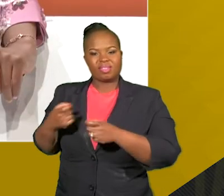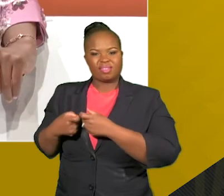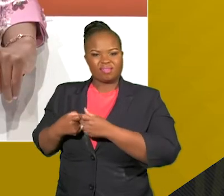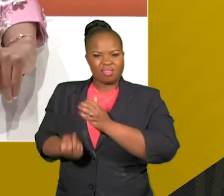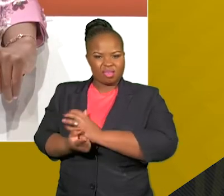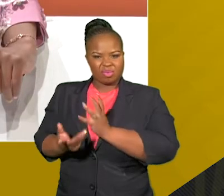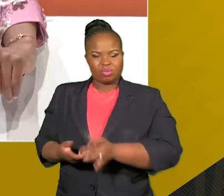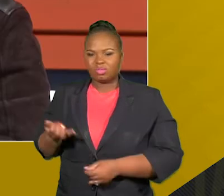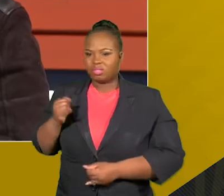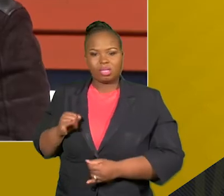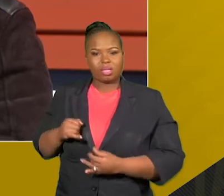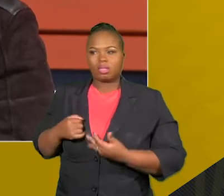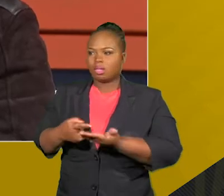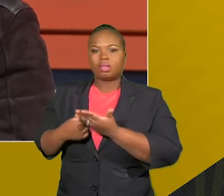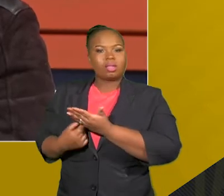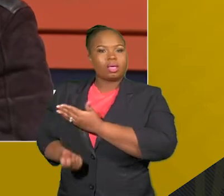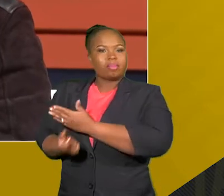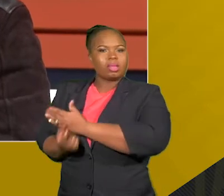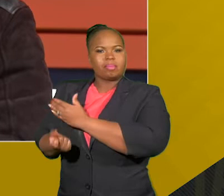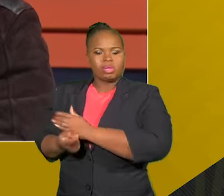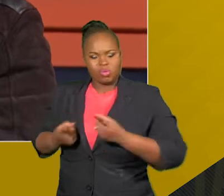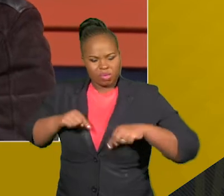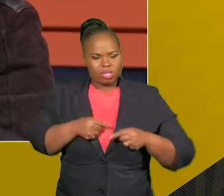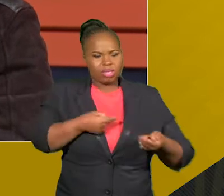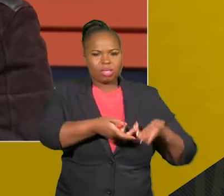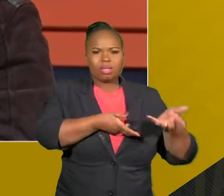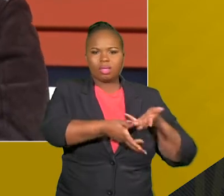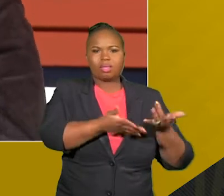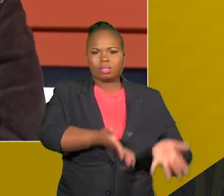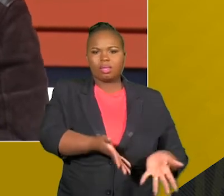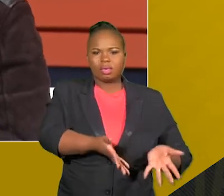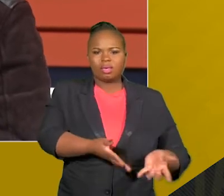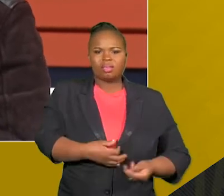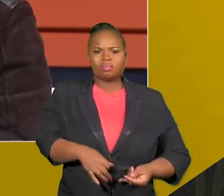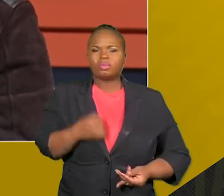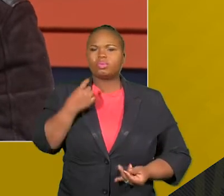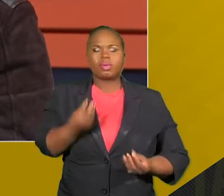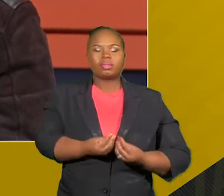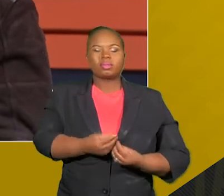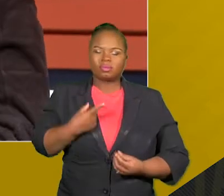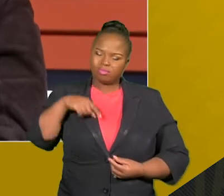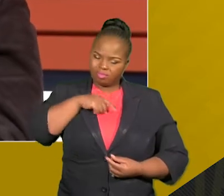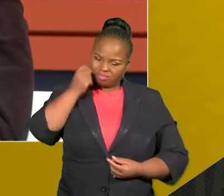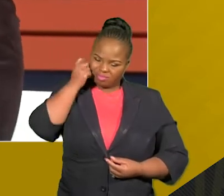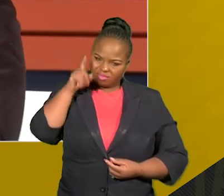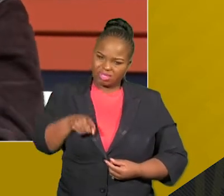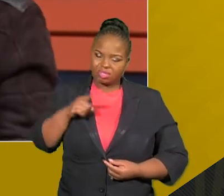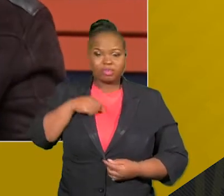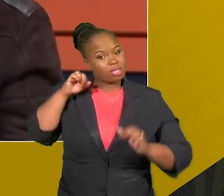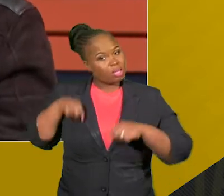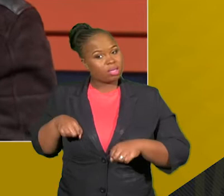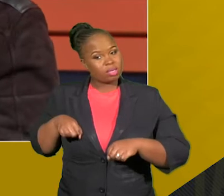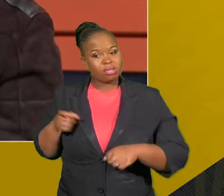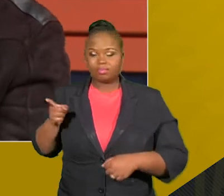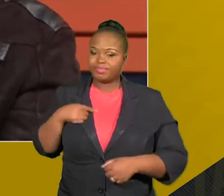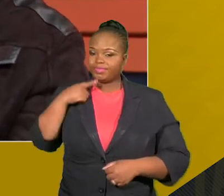still happening. We are busy with the dialogues and we are gathering here to say one thing that we need to understand, as much as I agree with